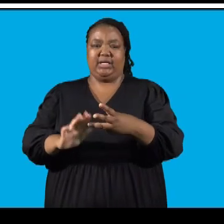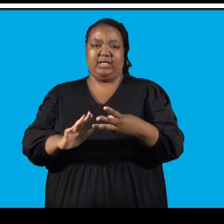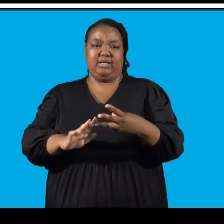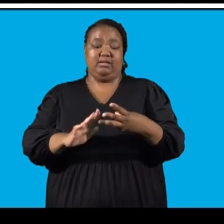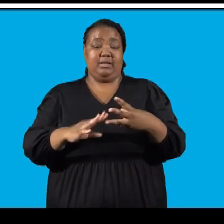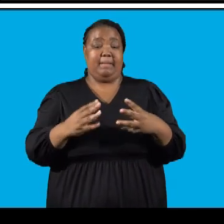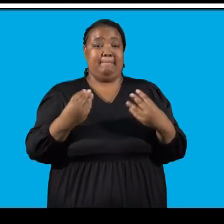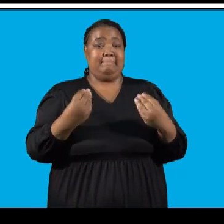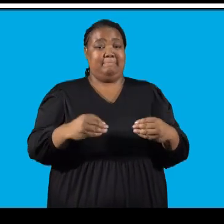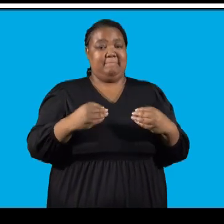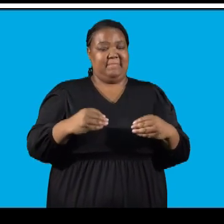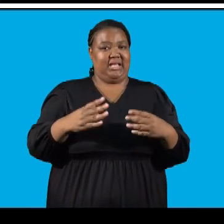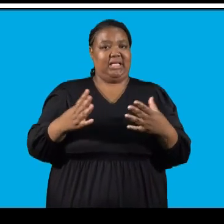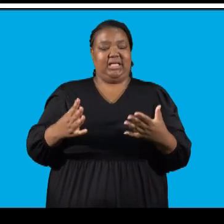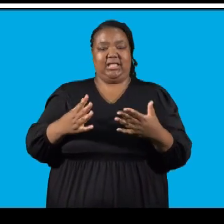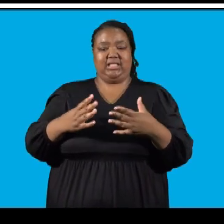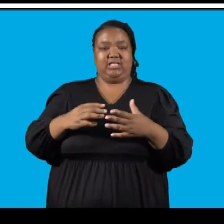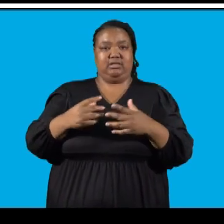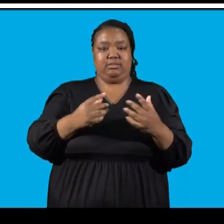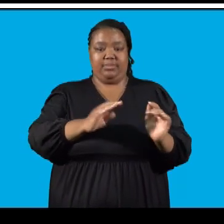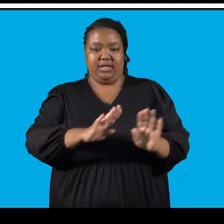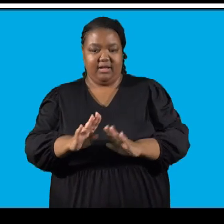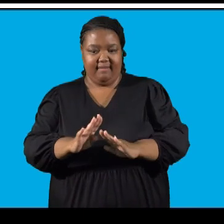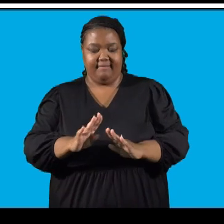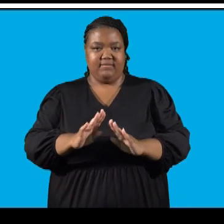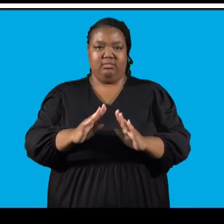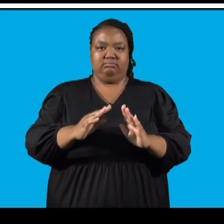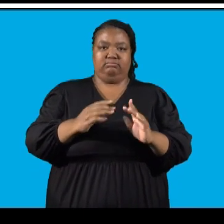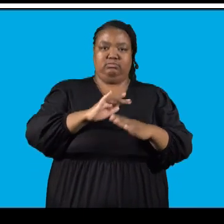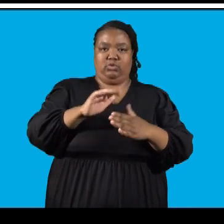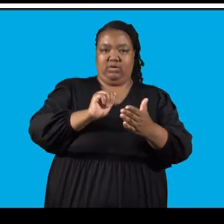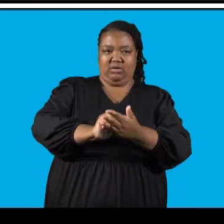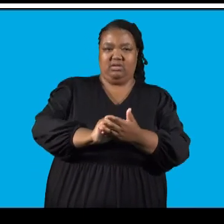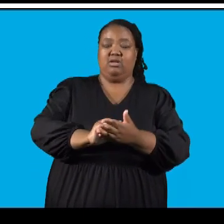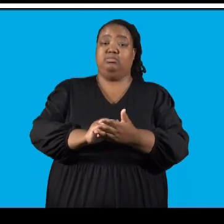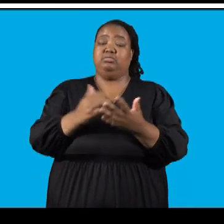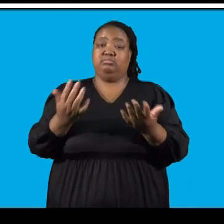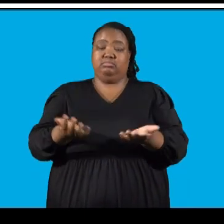evaluates restrictive business practices, abuse of